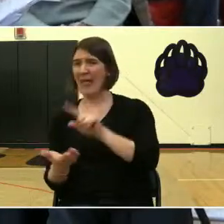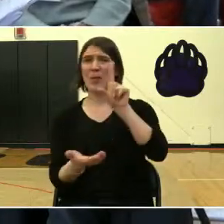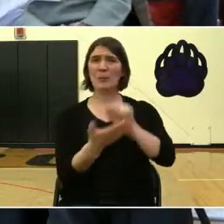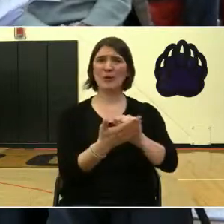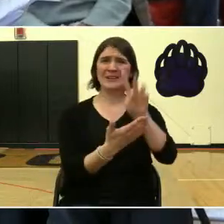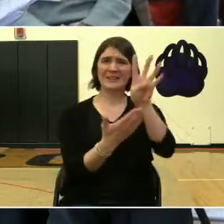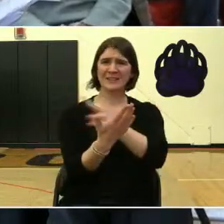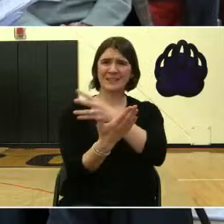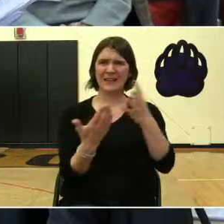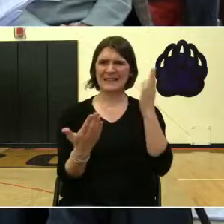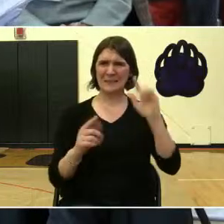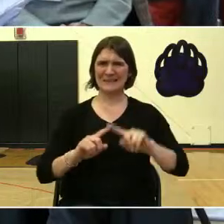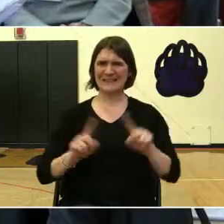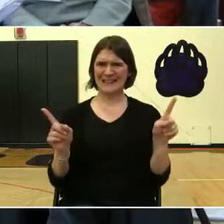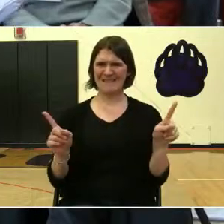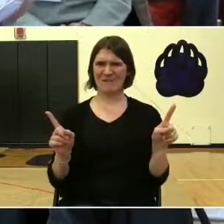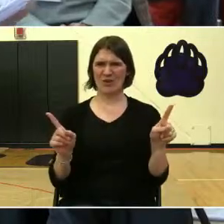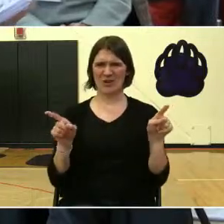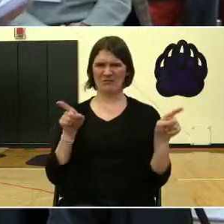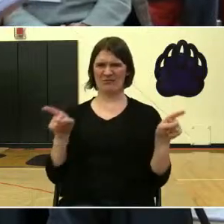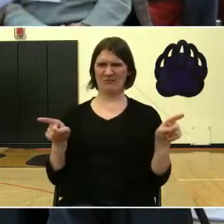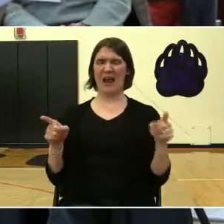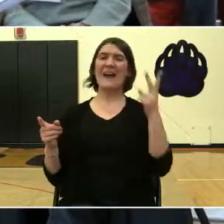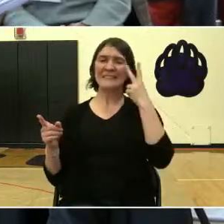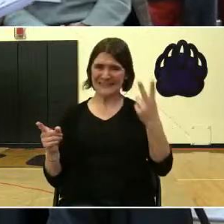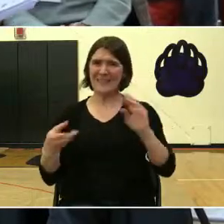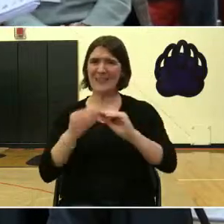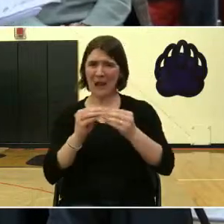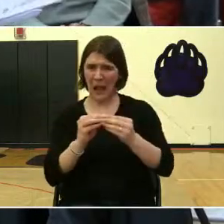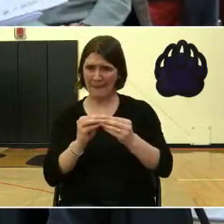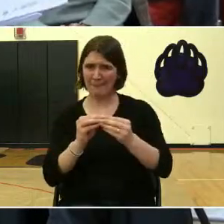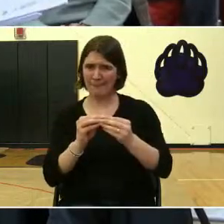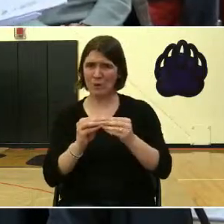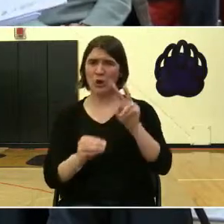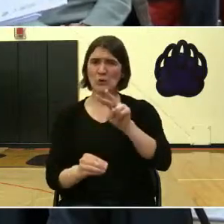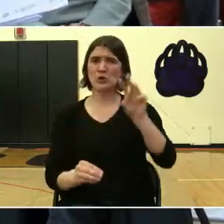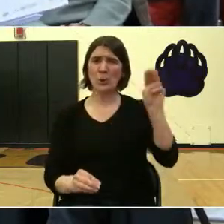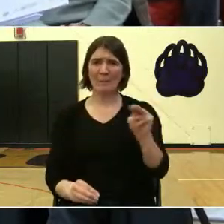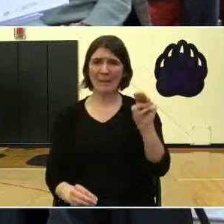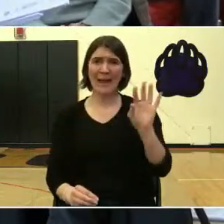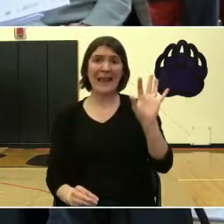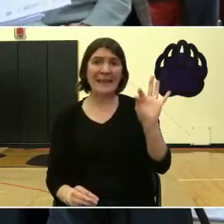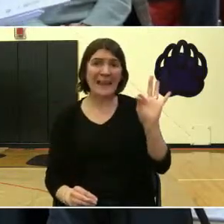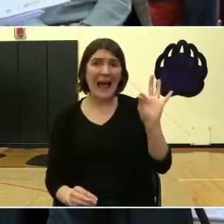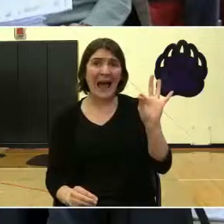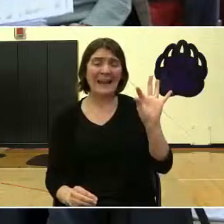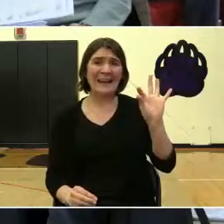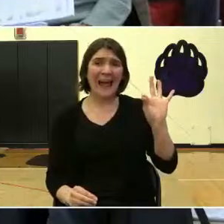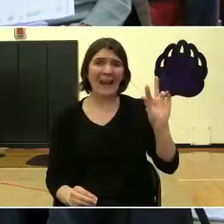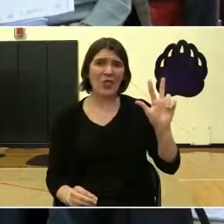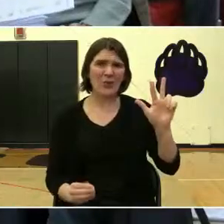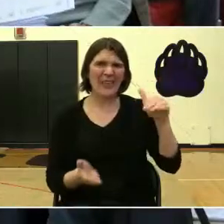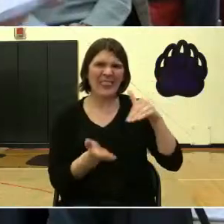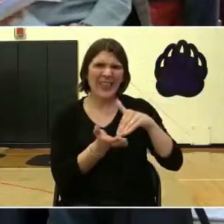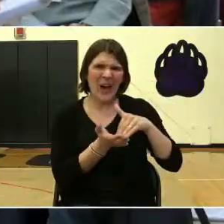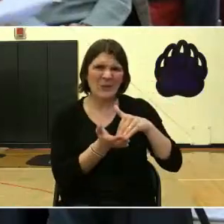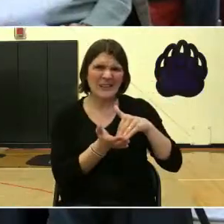budget um the number I'm seen in a number of places is uh 22,990